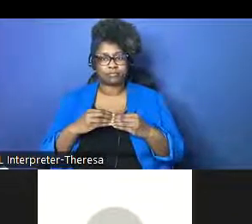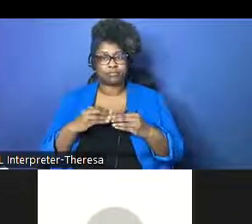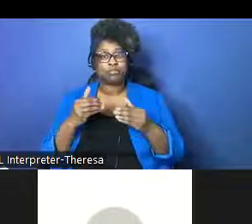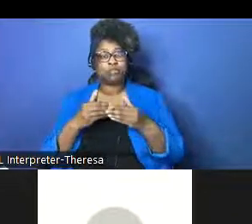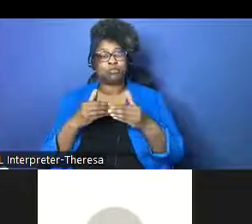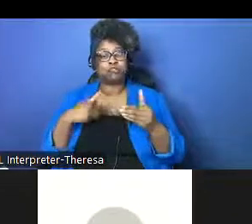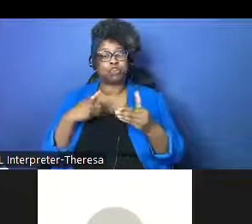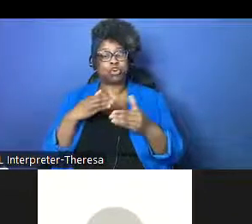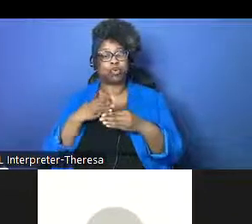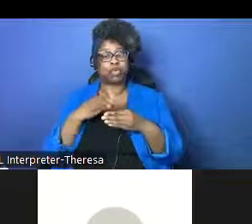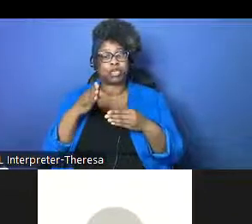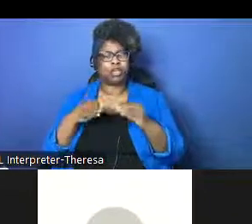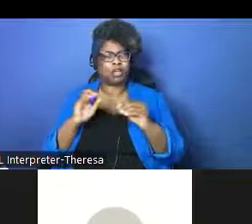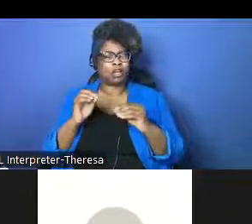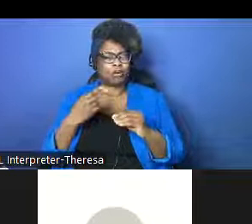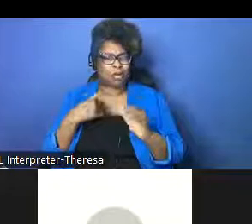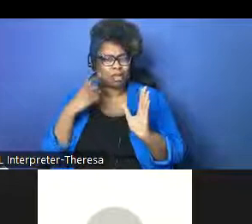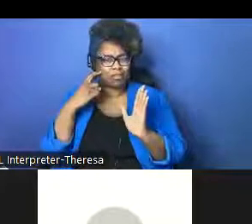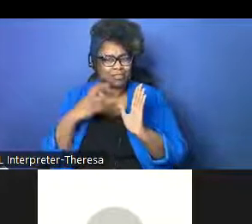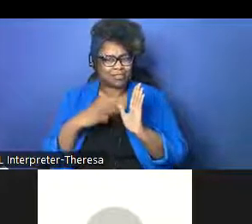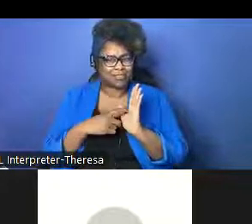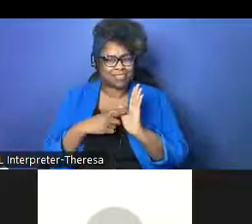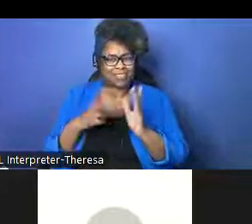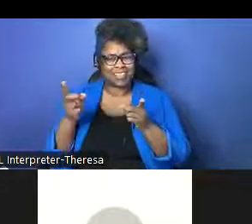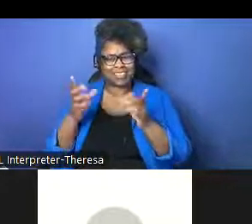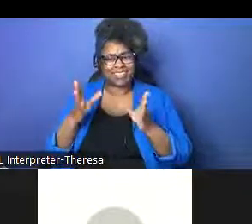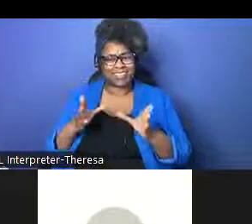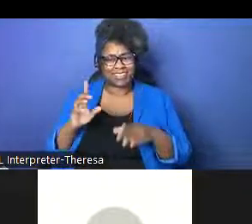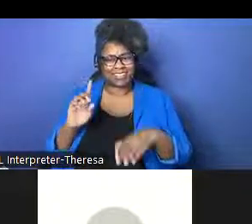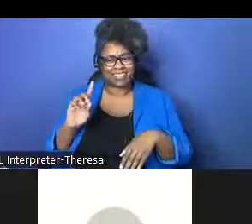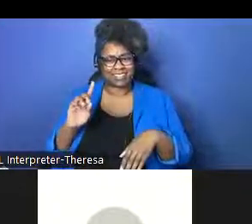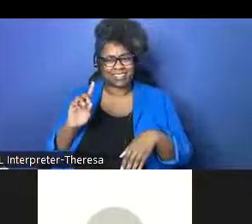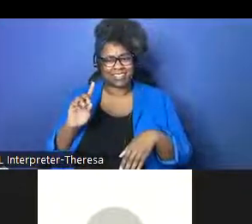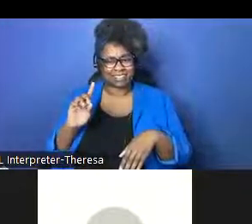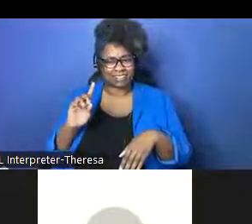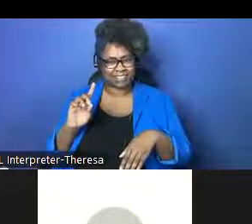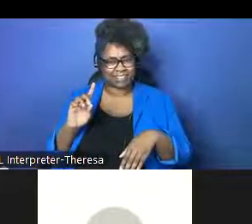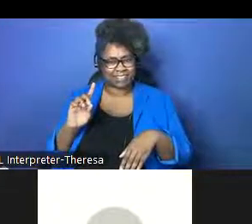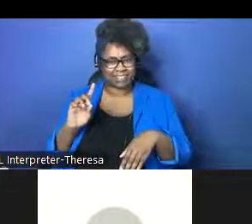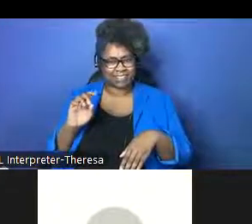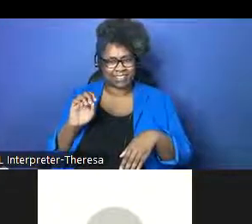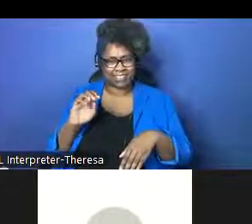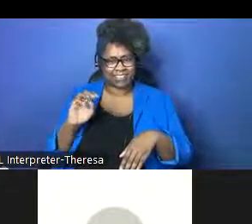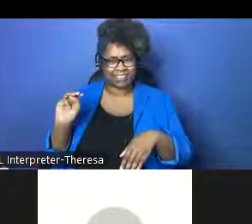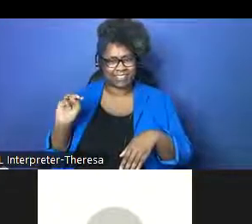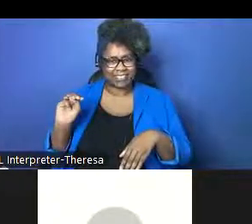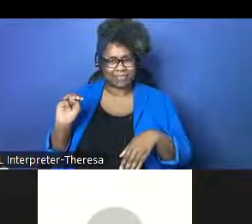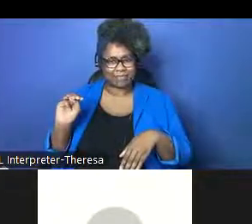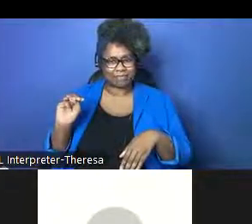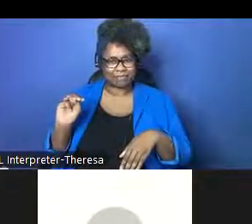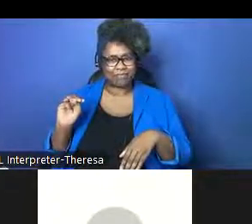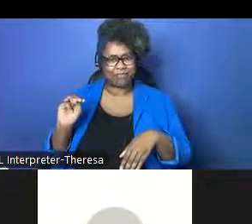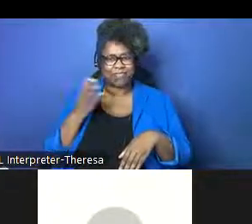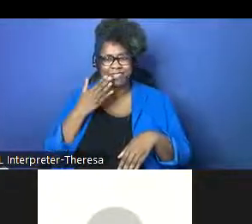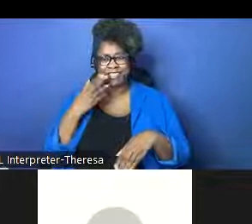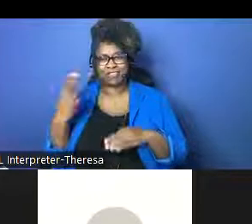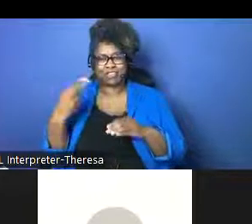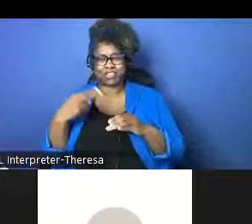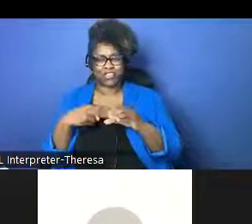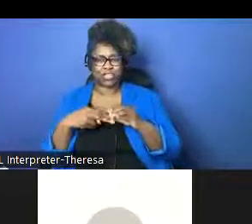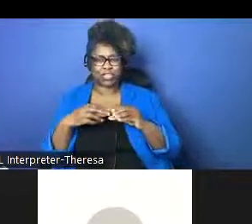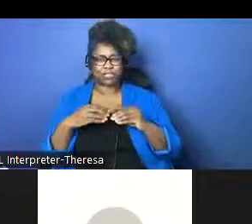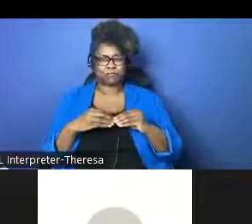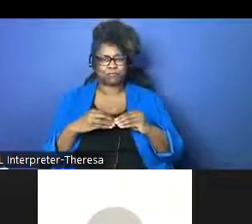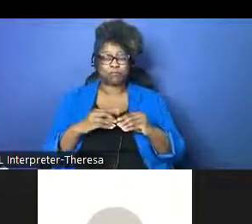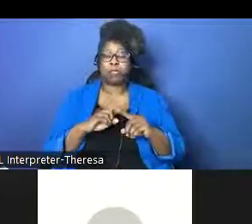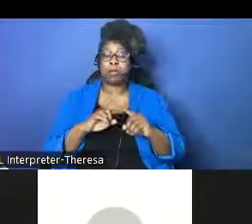part, oh, and I just saw that we were joined by Director Deem. Welcome. Thank you for joining.